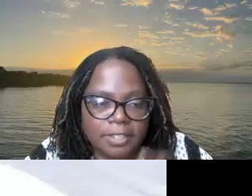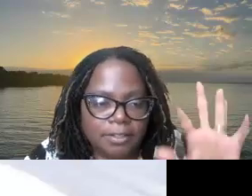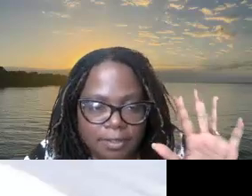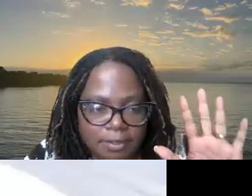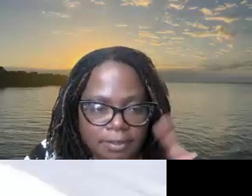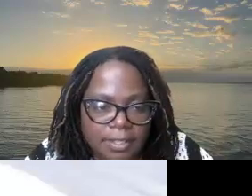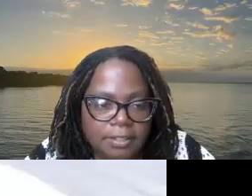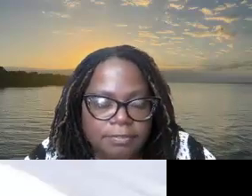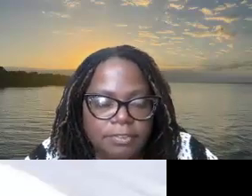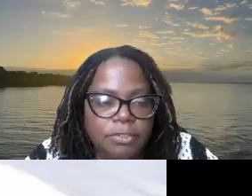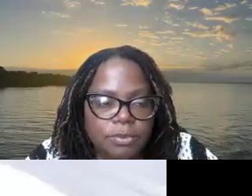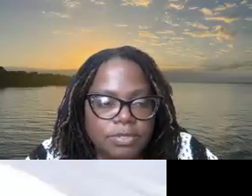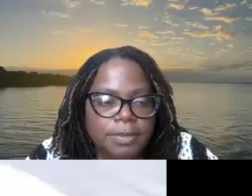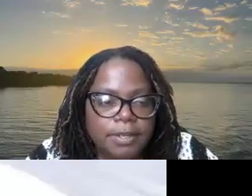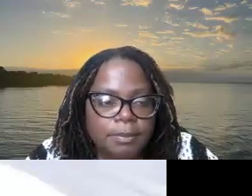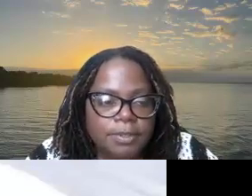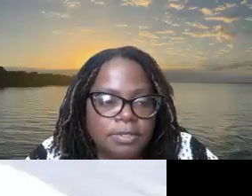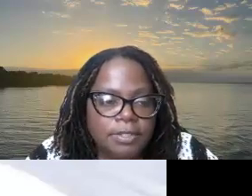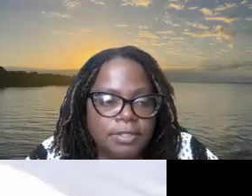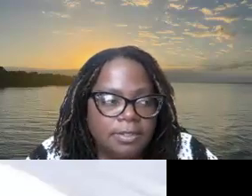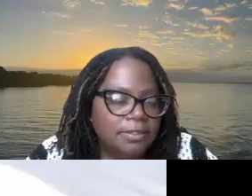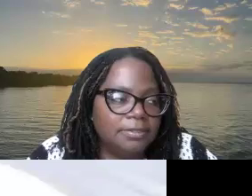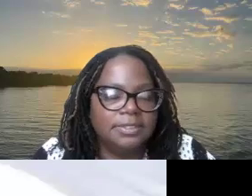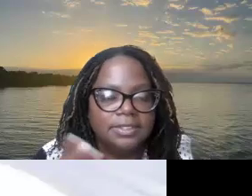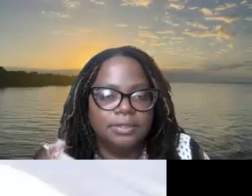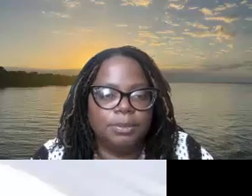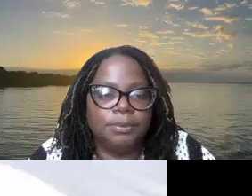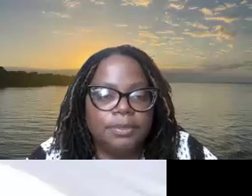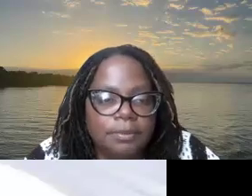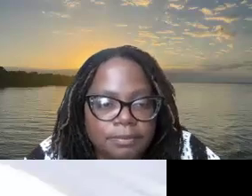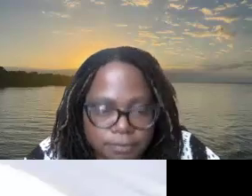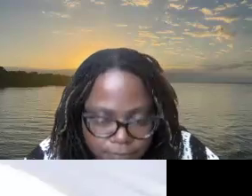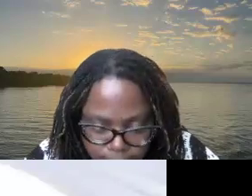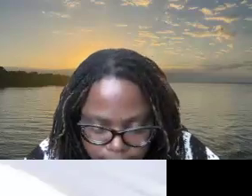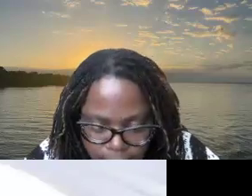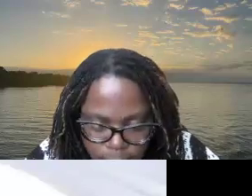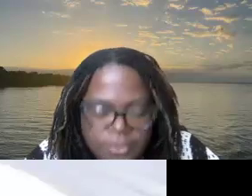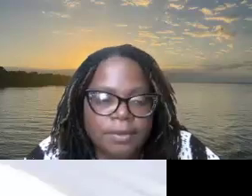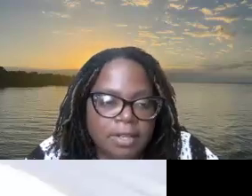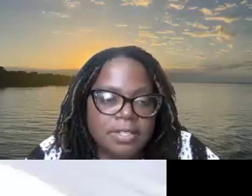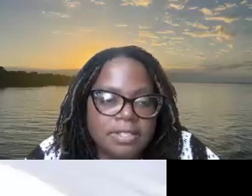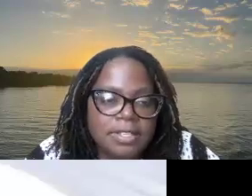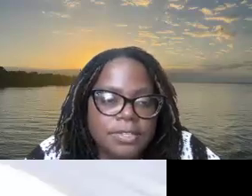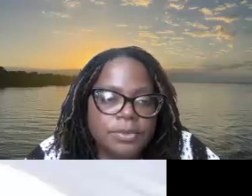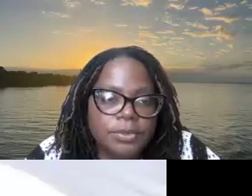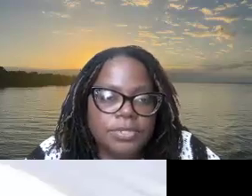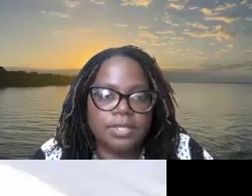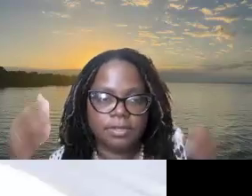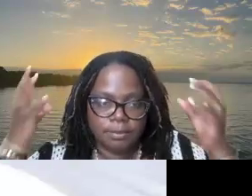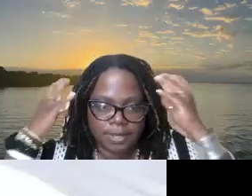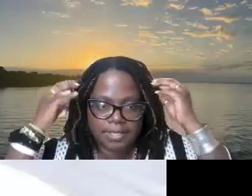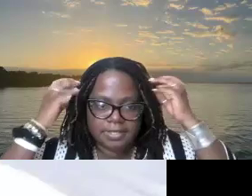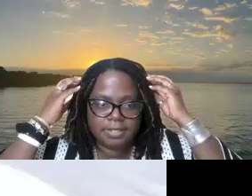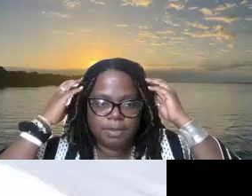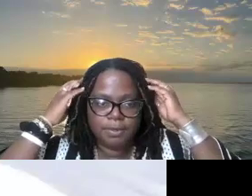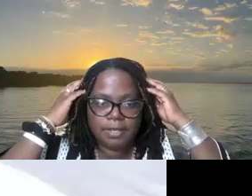We're looking at all the negative news about how police are killing, people without cause. So those